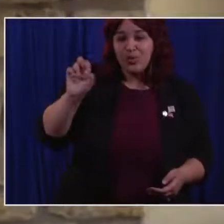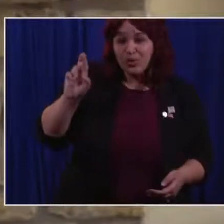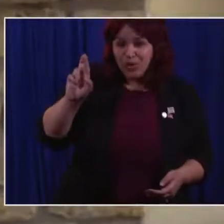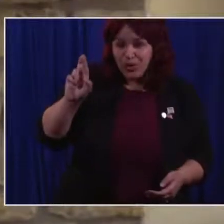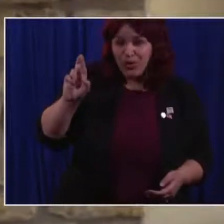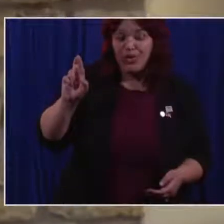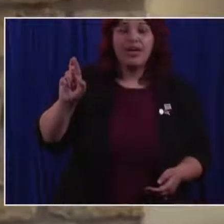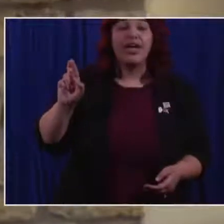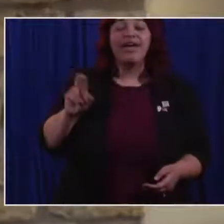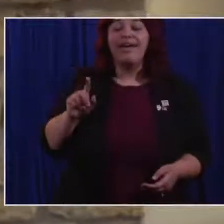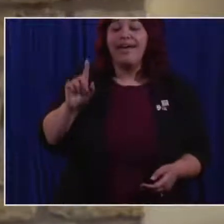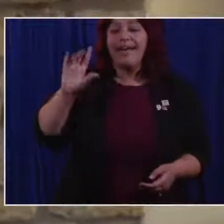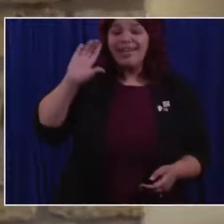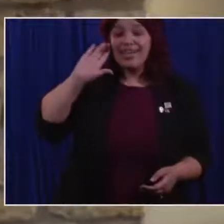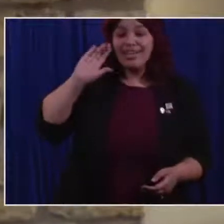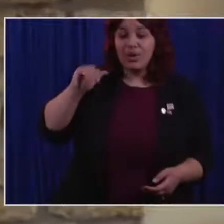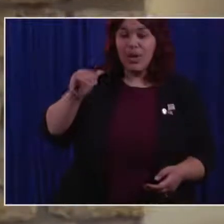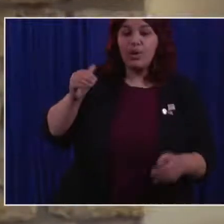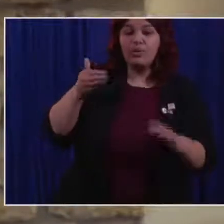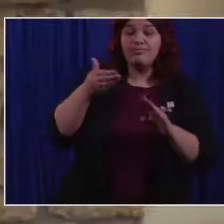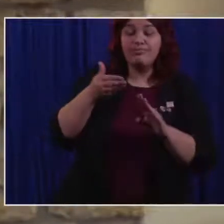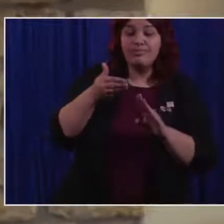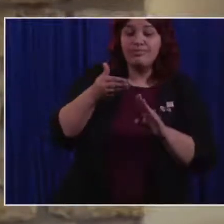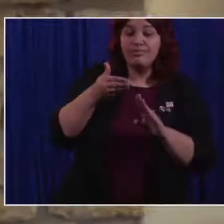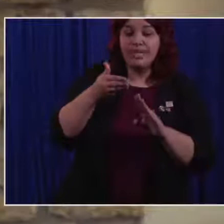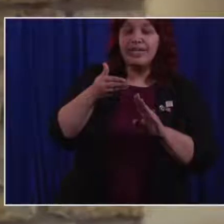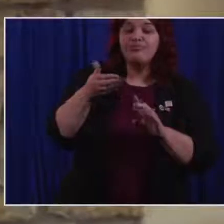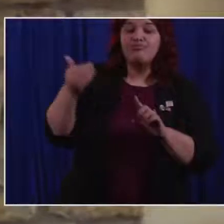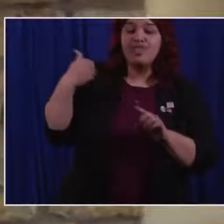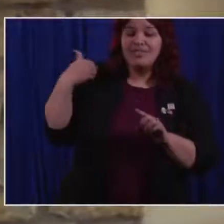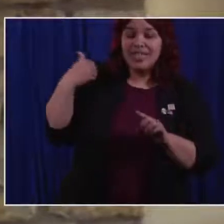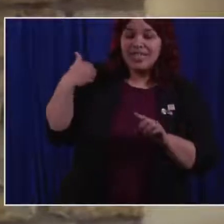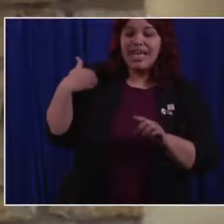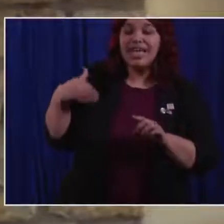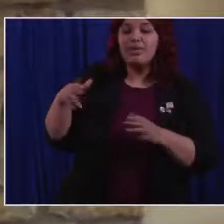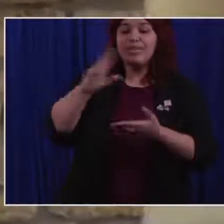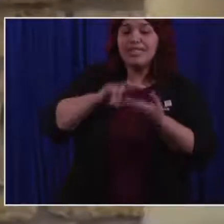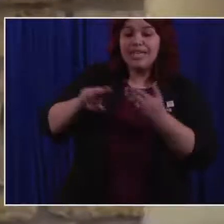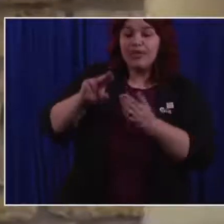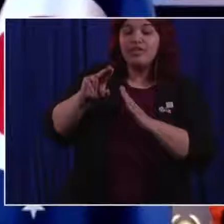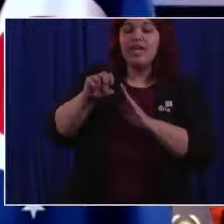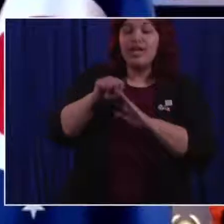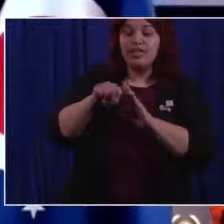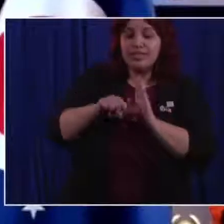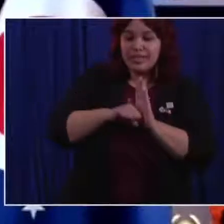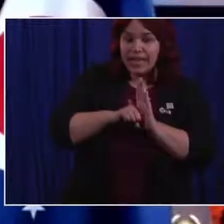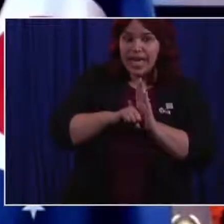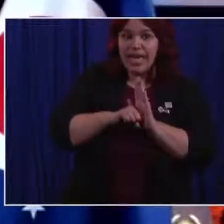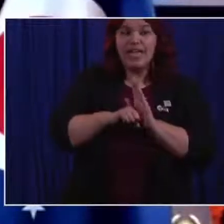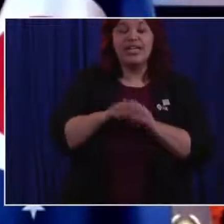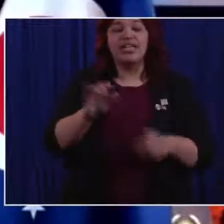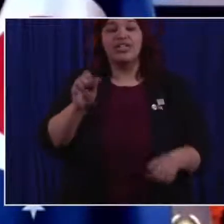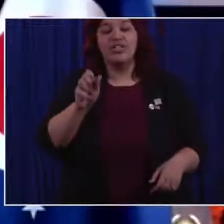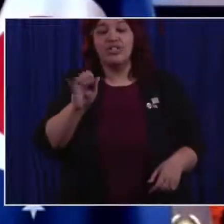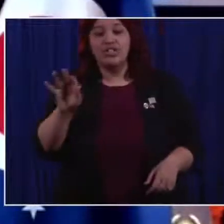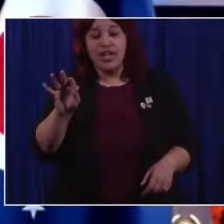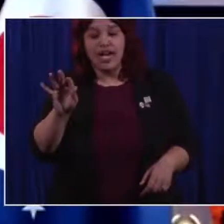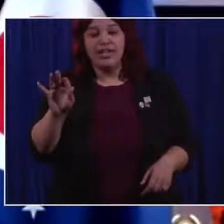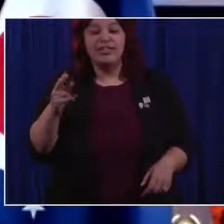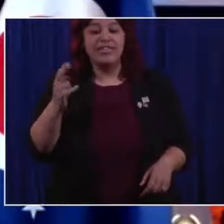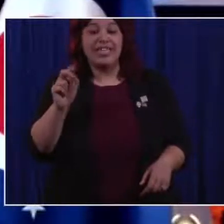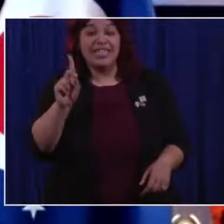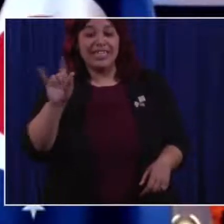in his previous life as Deputy Secretary of State, and Jeff Fricke and the team. They